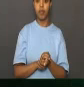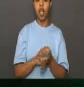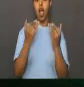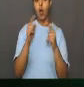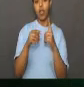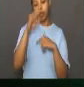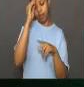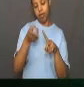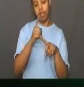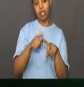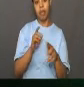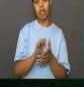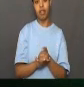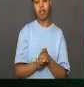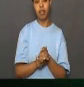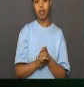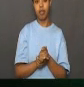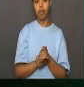Let's get back to our lesson.